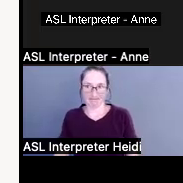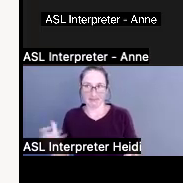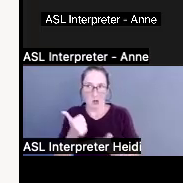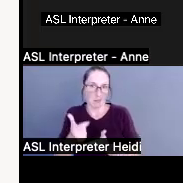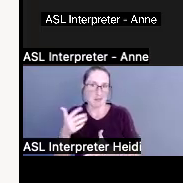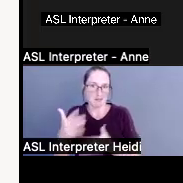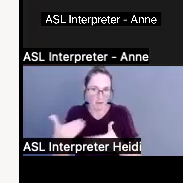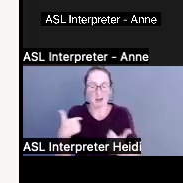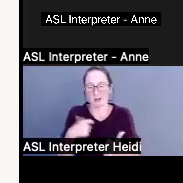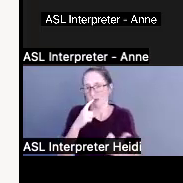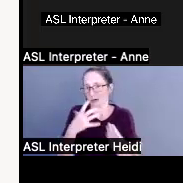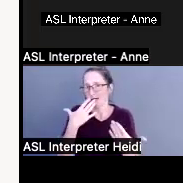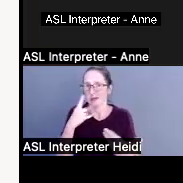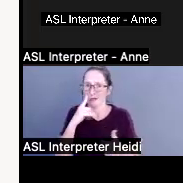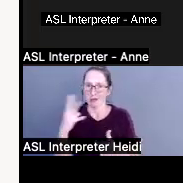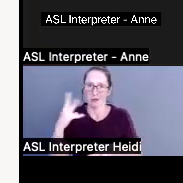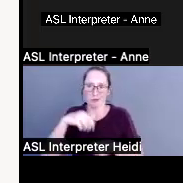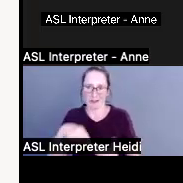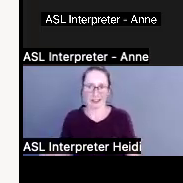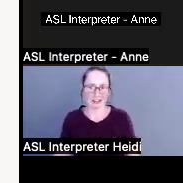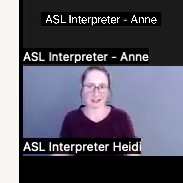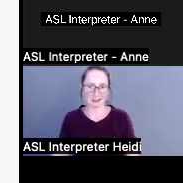yeah, I'm just grateful to be a part of something like this.